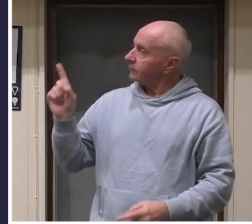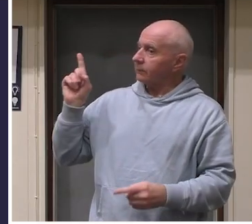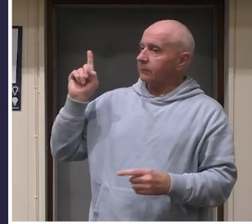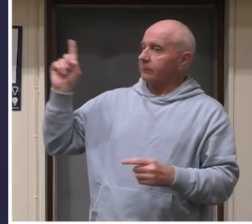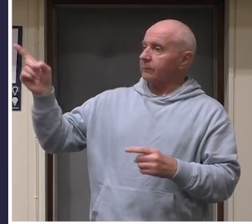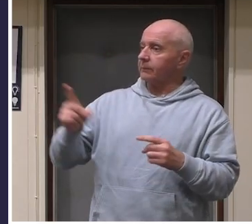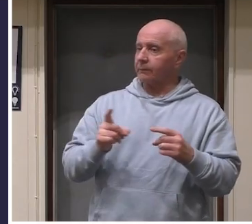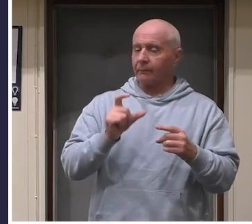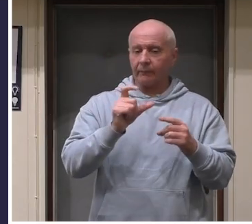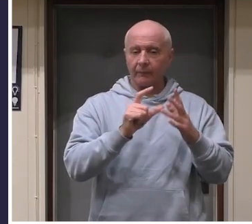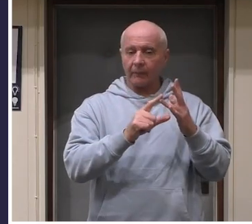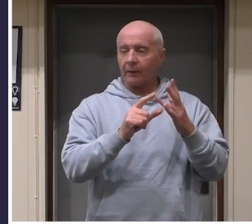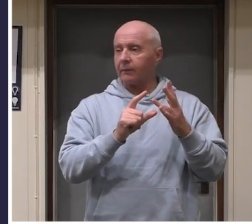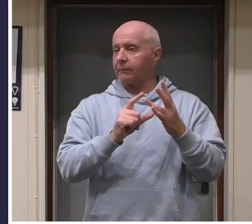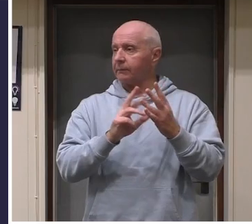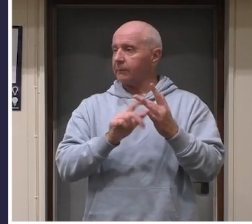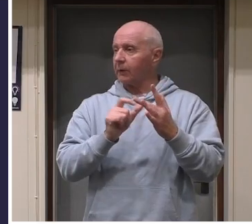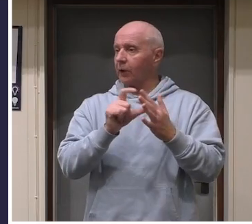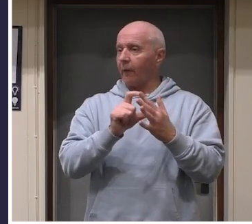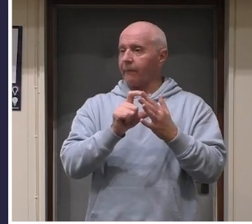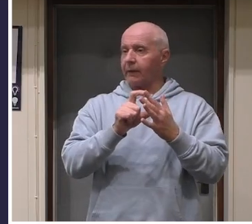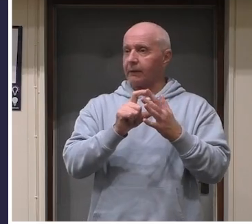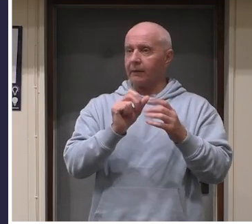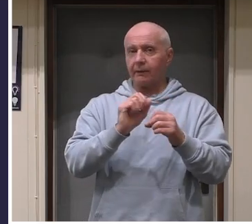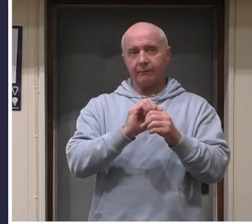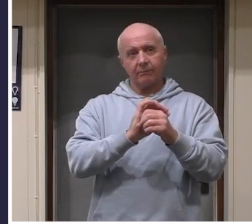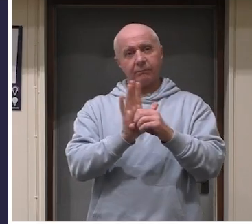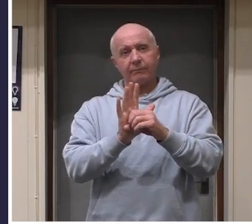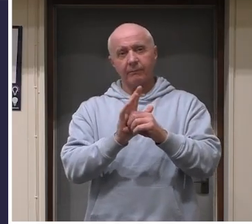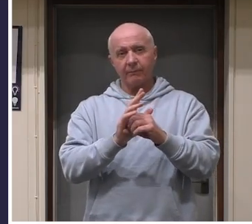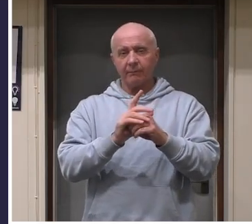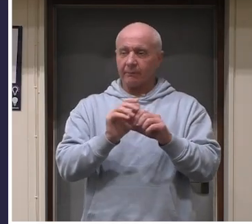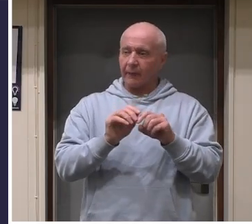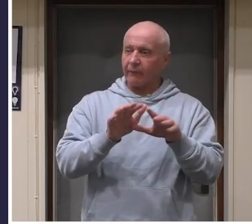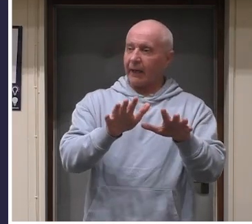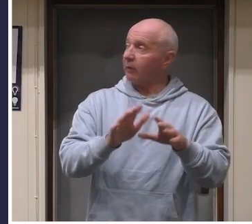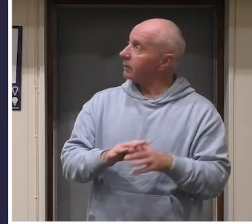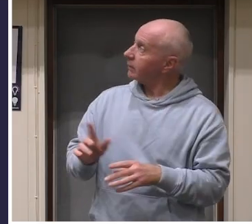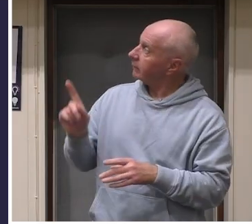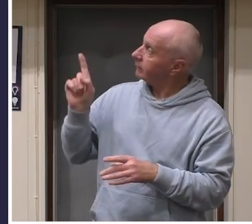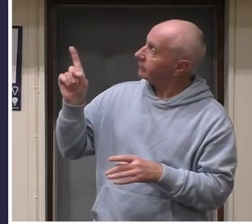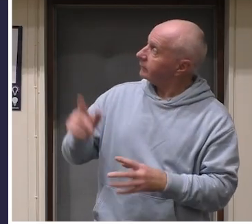It's a bit smaller than the nanoparticles that we use. It gives you an idea of how big they are now.